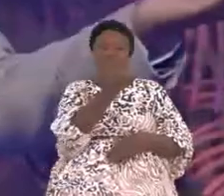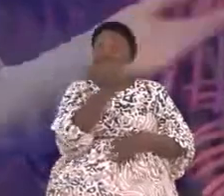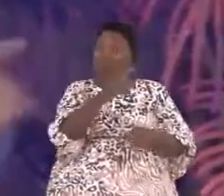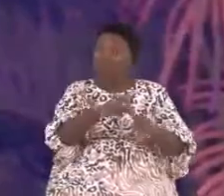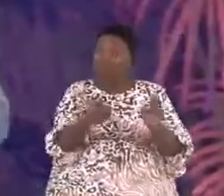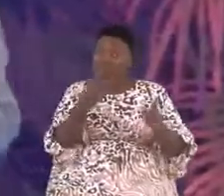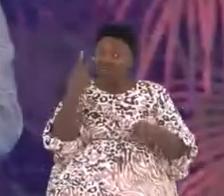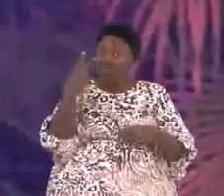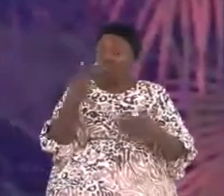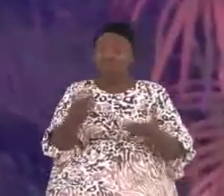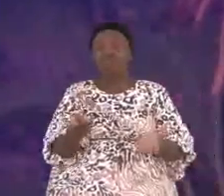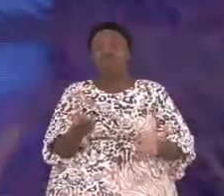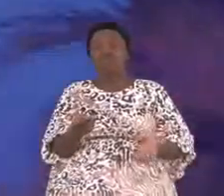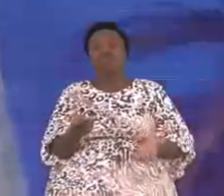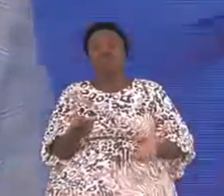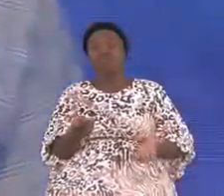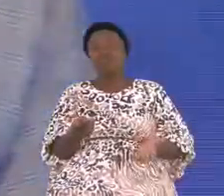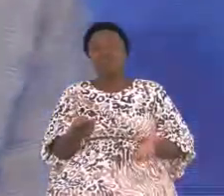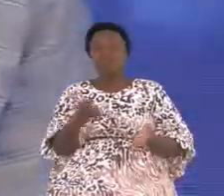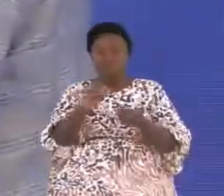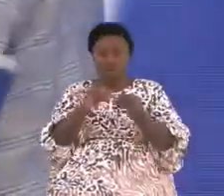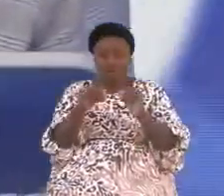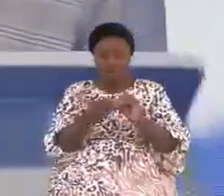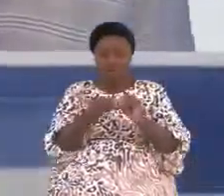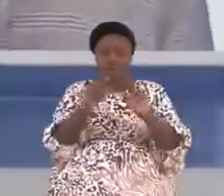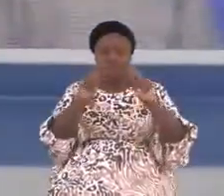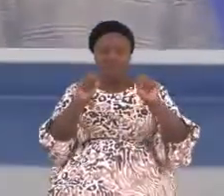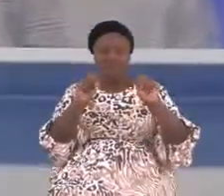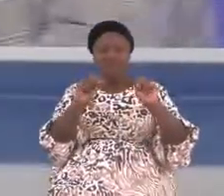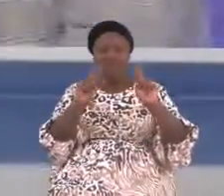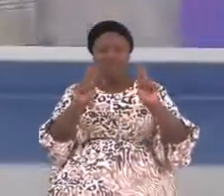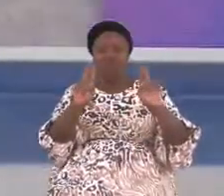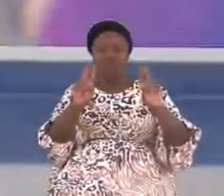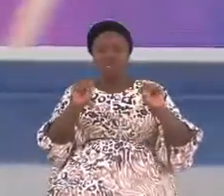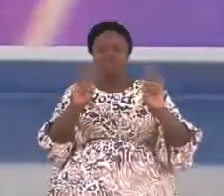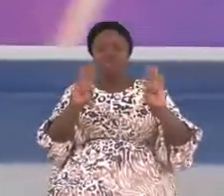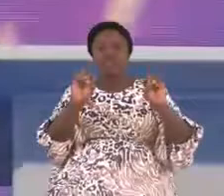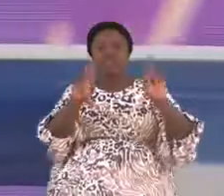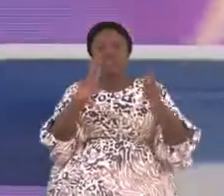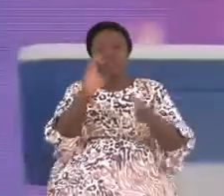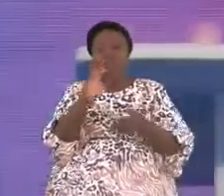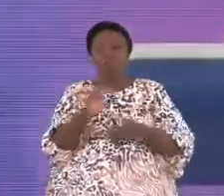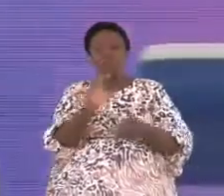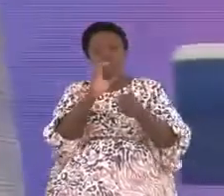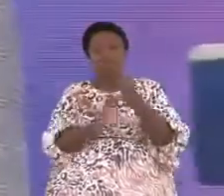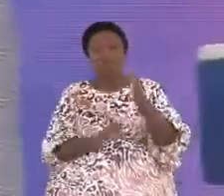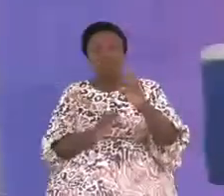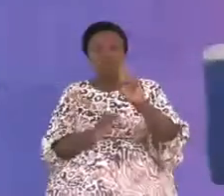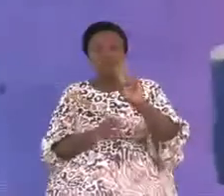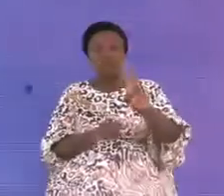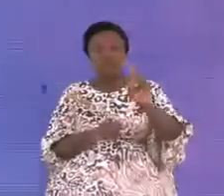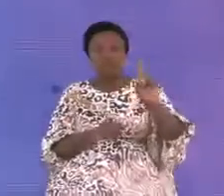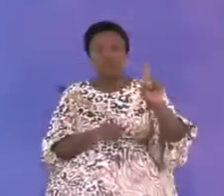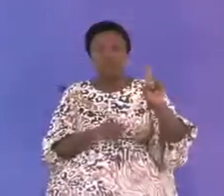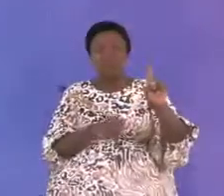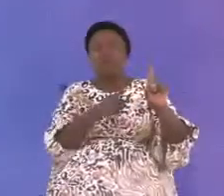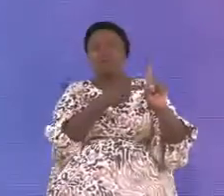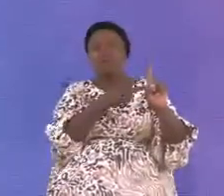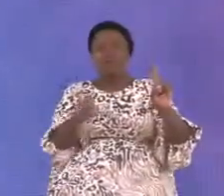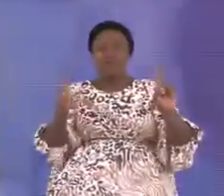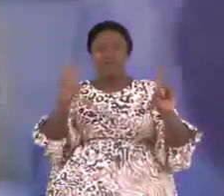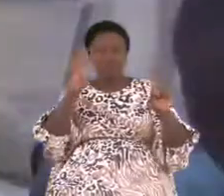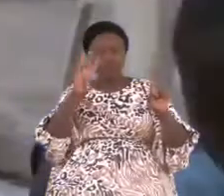and behold, Numbers chapter 21, reading there from verse 4. If